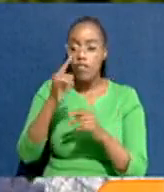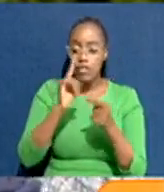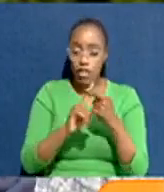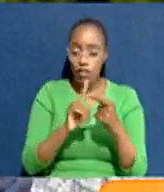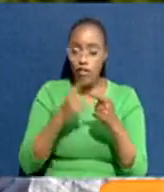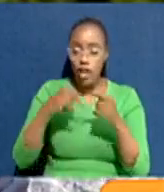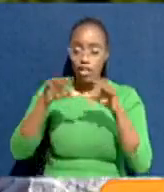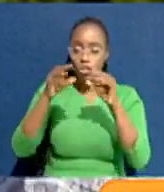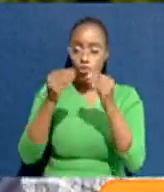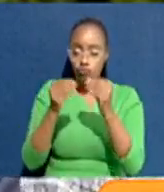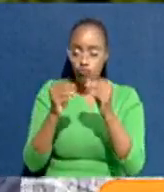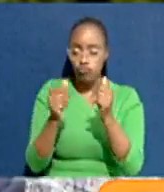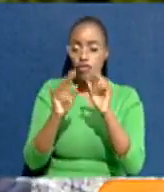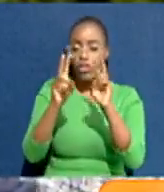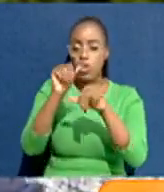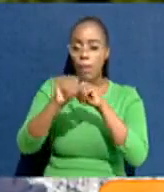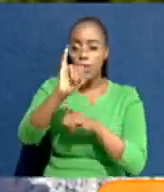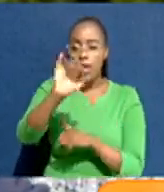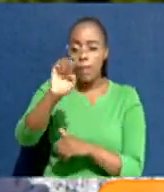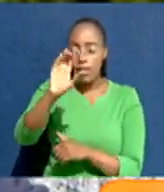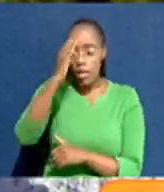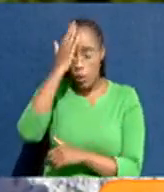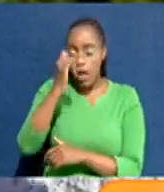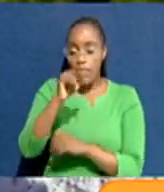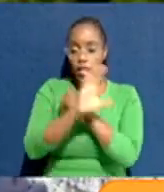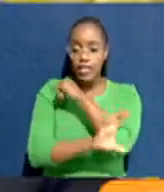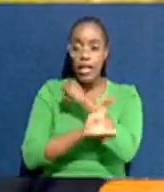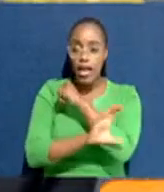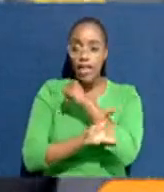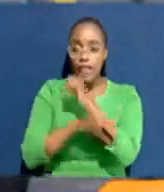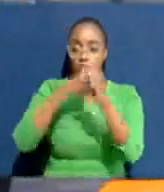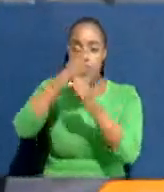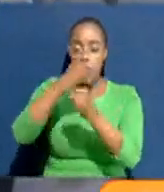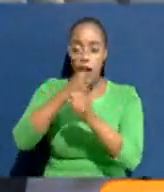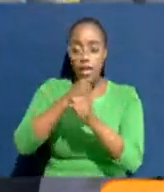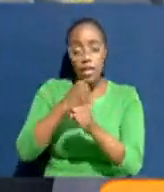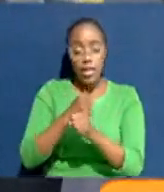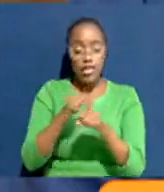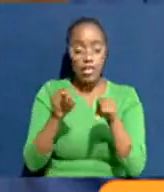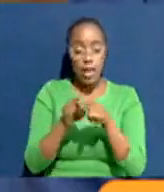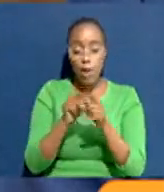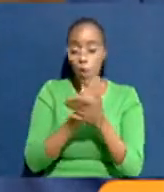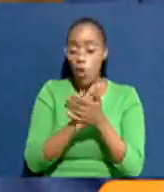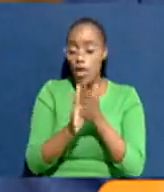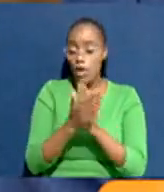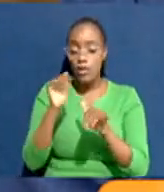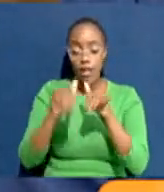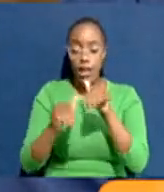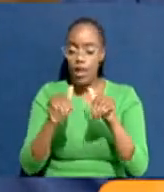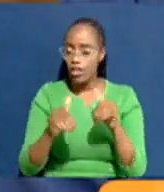foremost, to take up the issue of IEBC, because this country is operating as we speak without